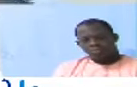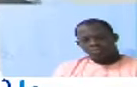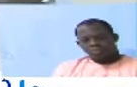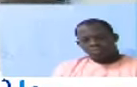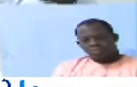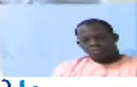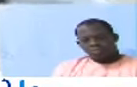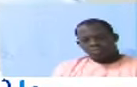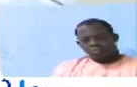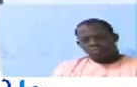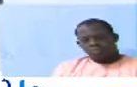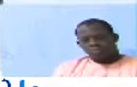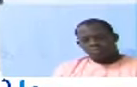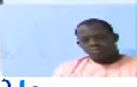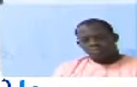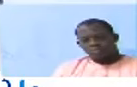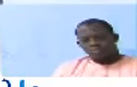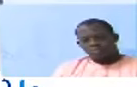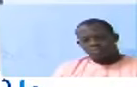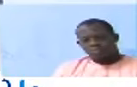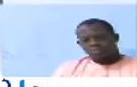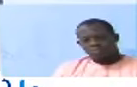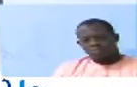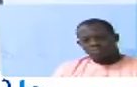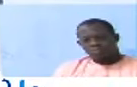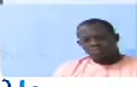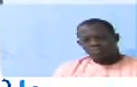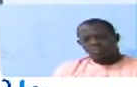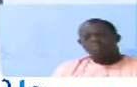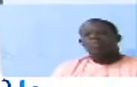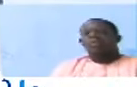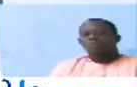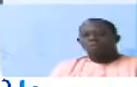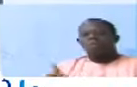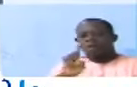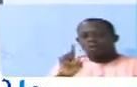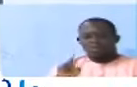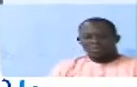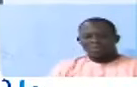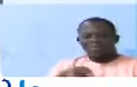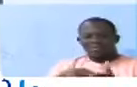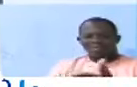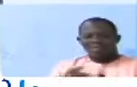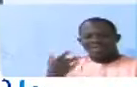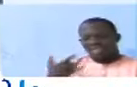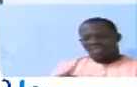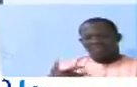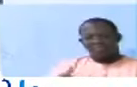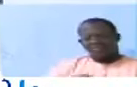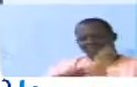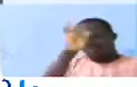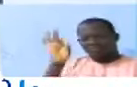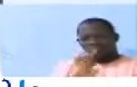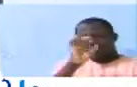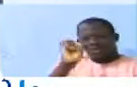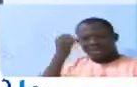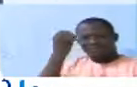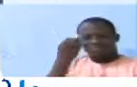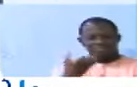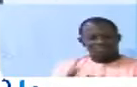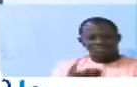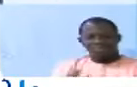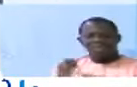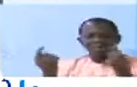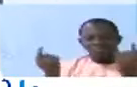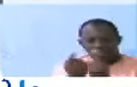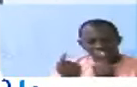be bota inyama abe nunyameng. Part of it was that living was very, very hard and difficult. Things have